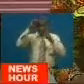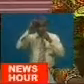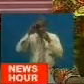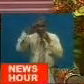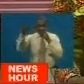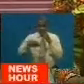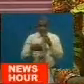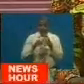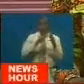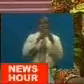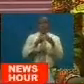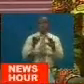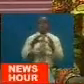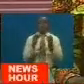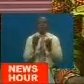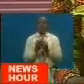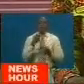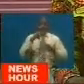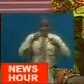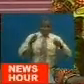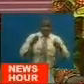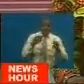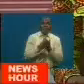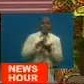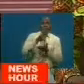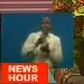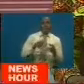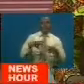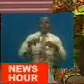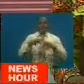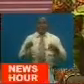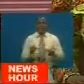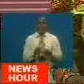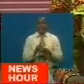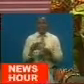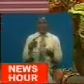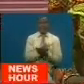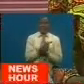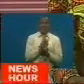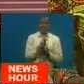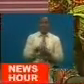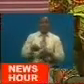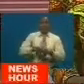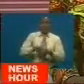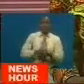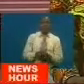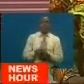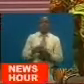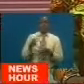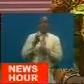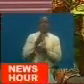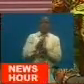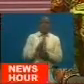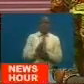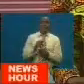Mahama invited U.S. companies to invest heavily in the energy sector, where Ghana wants to ramp up installed capacity